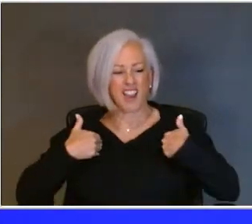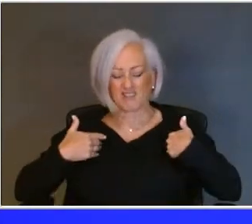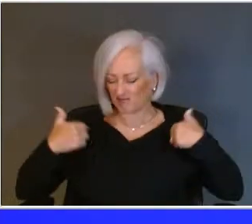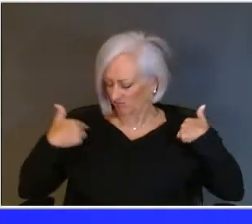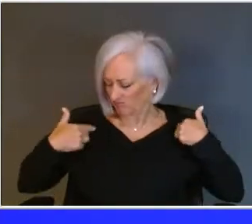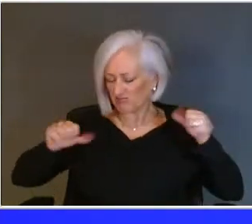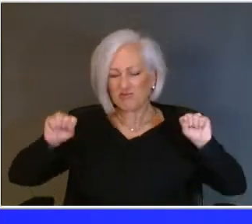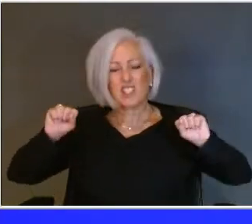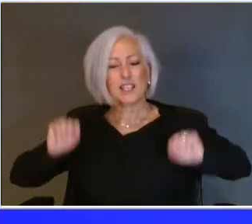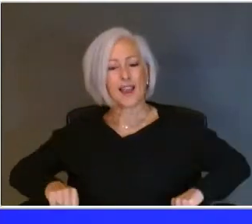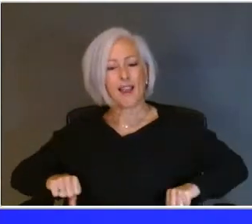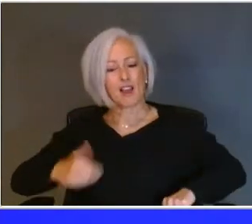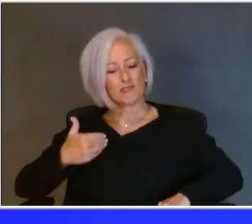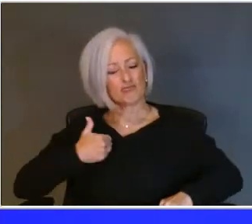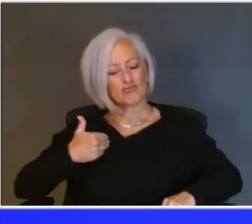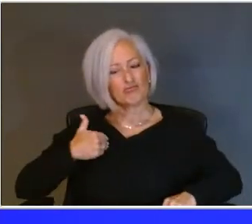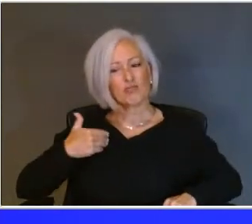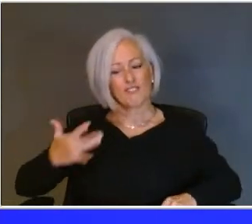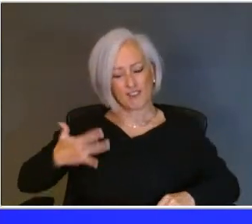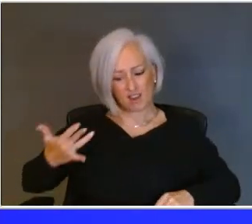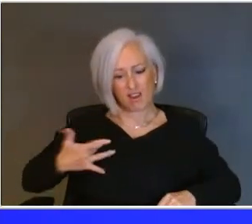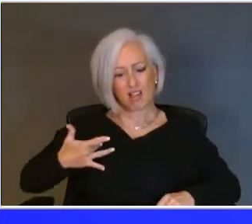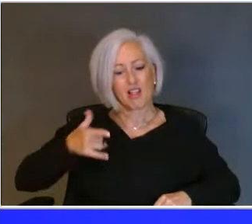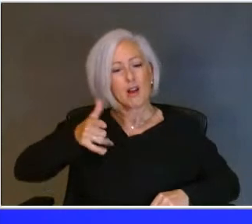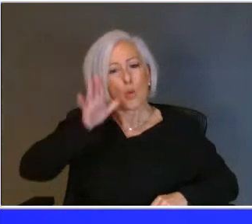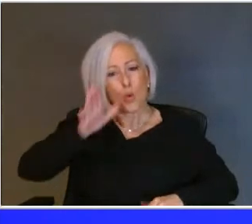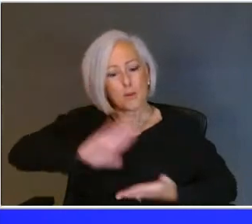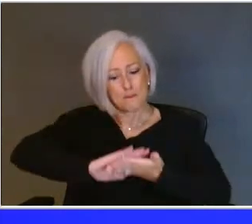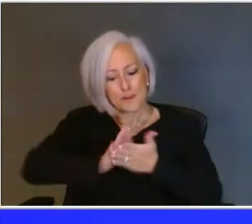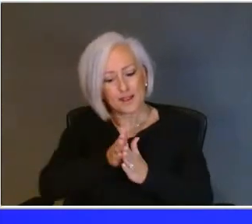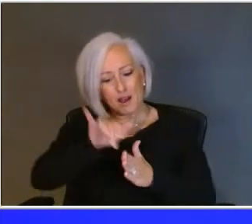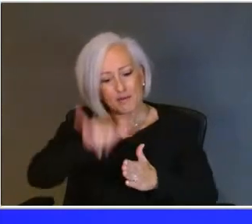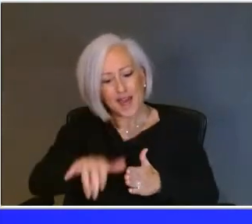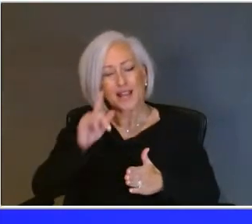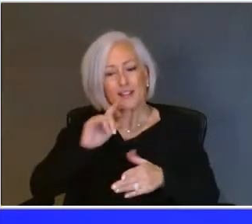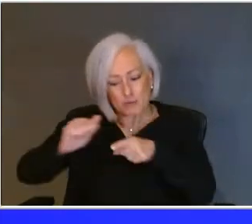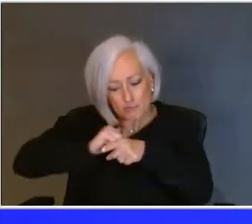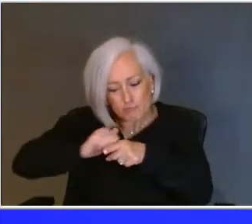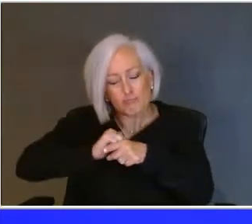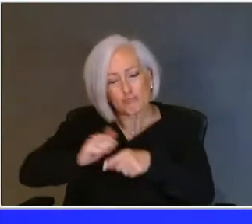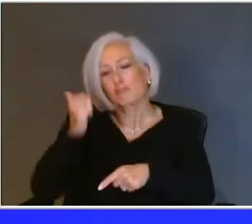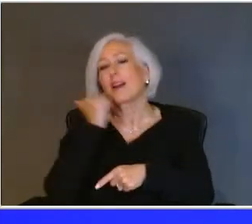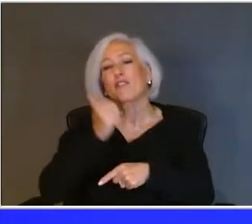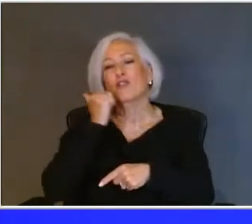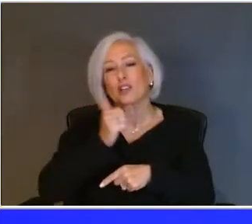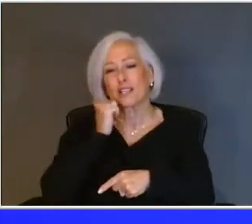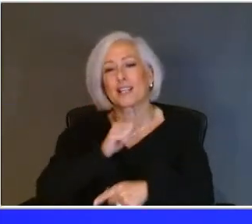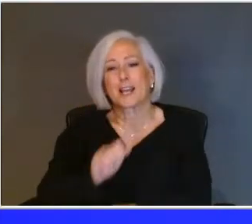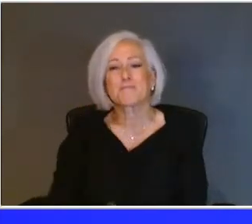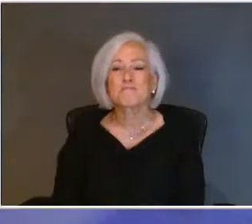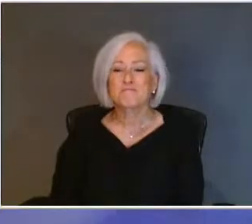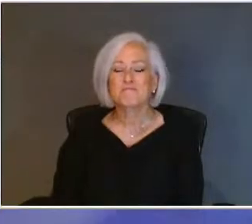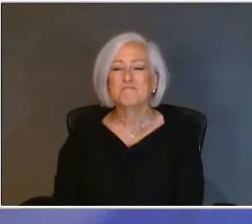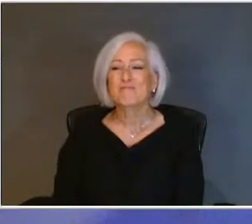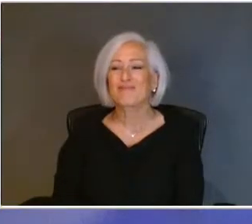stuff, like you will become that if you're practicing doing that every day and all of that. So I like to write those things down. Be it till you